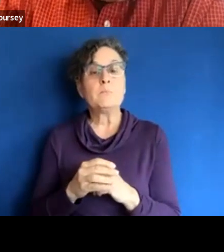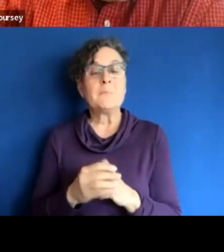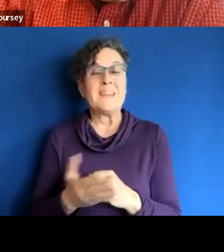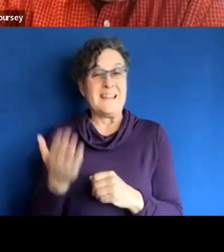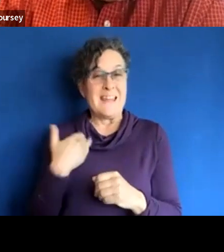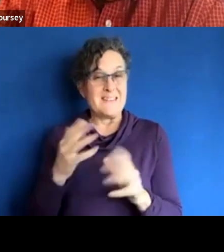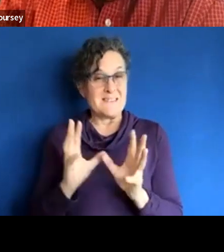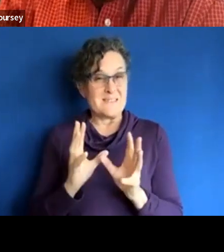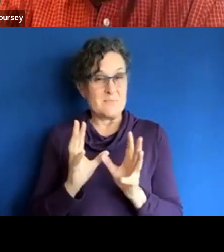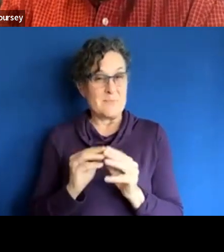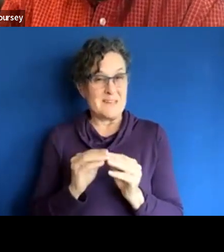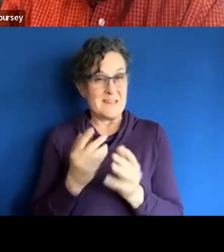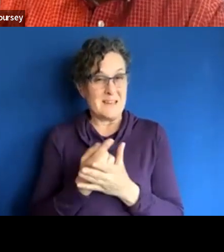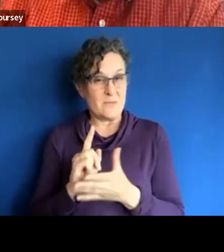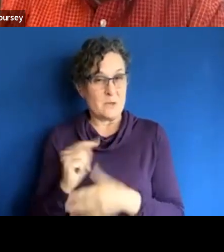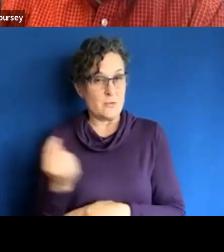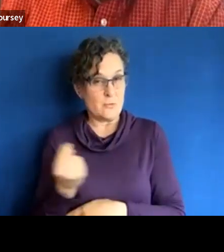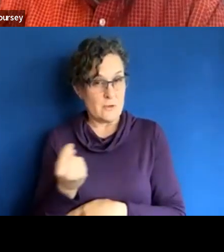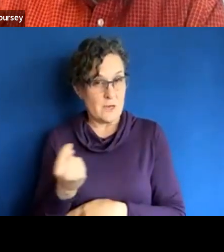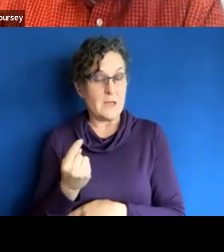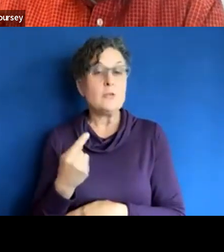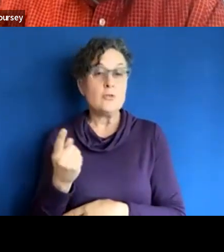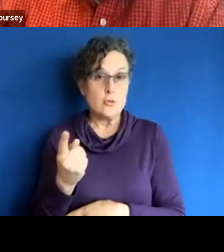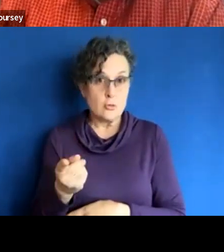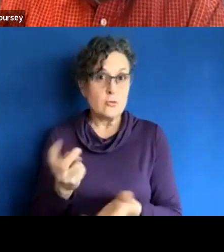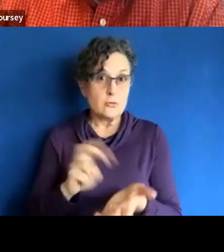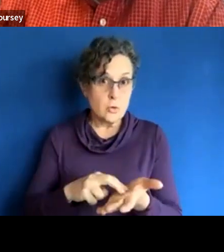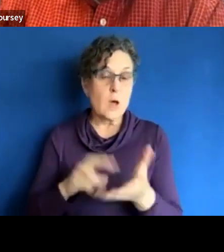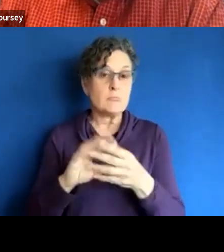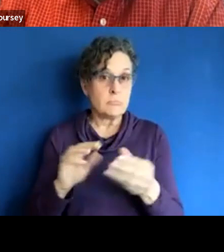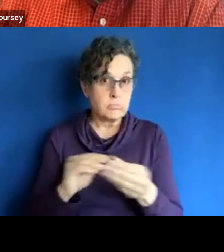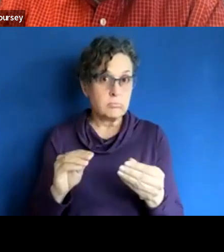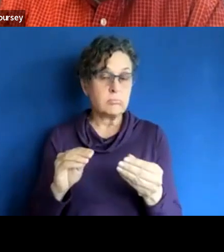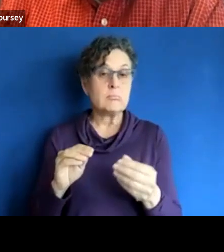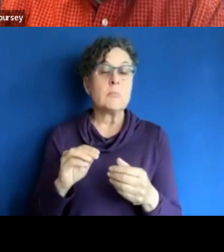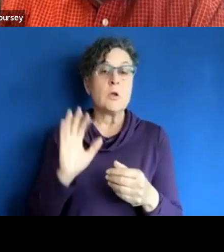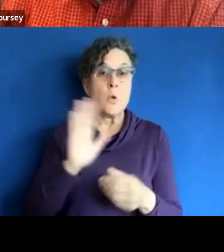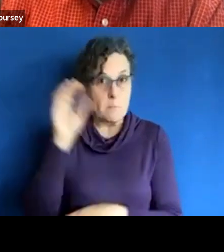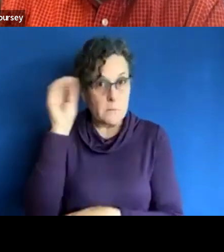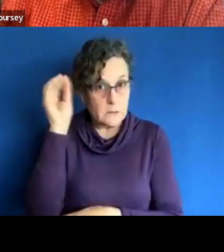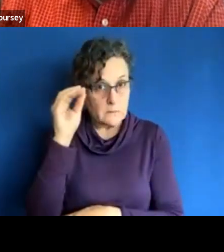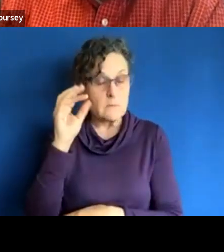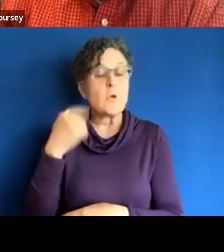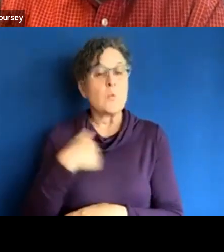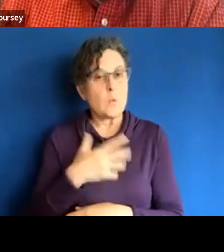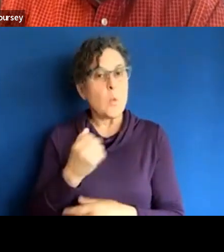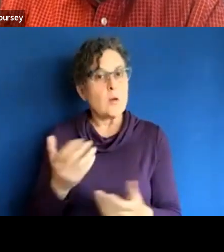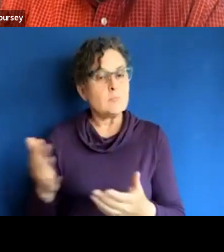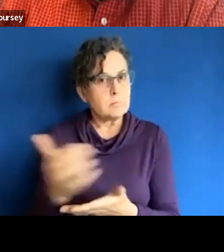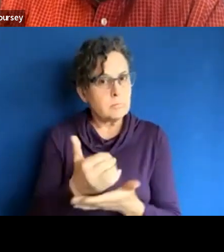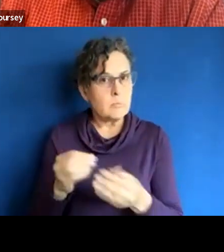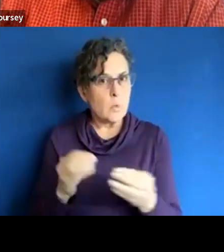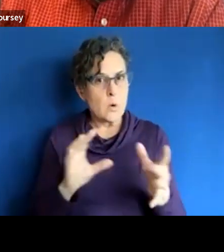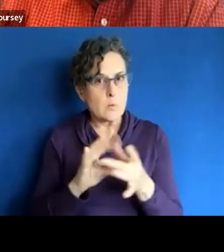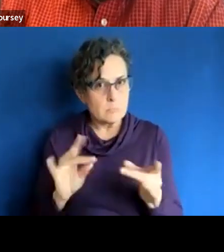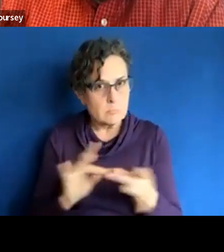your concerns, your questions. And so the goal is to continue to do that and more, and then find ways to follow up more and more. And so